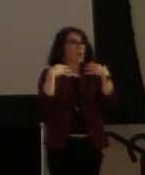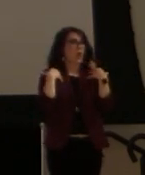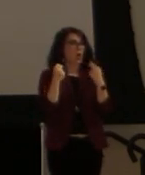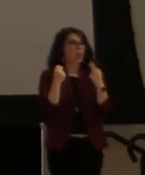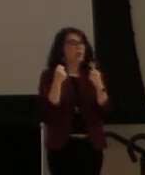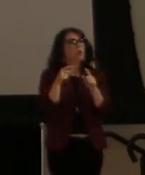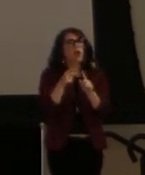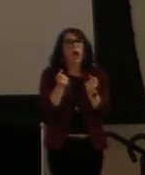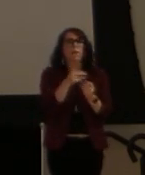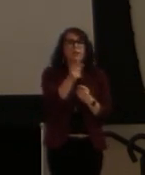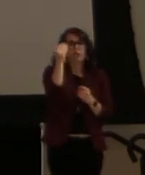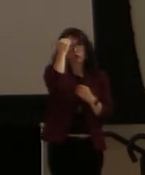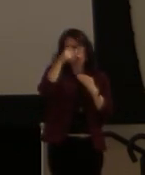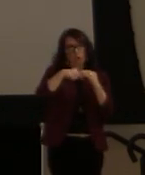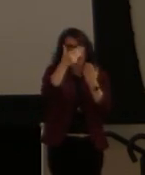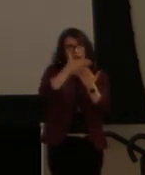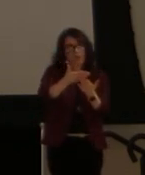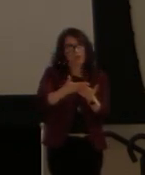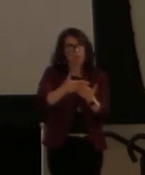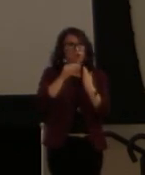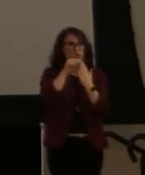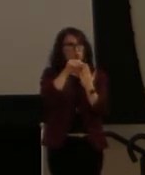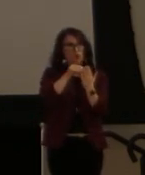these evidence registries?